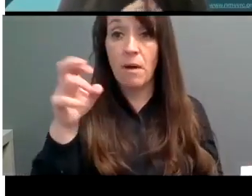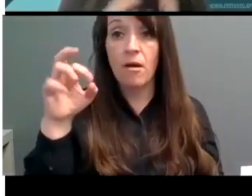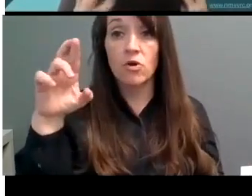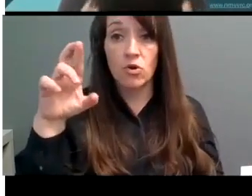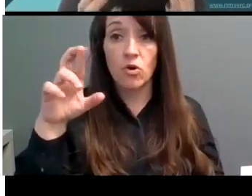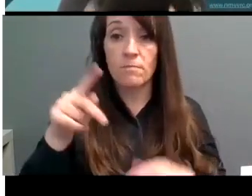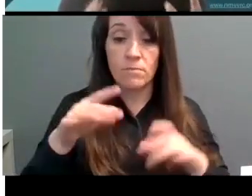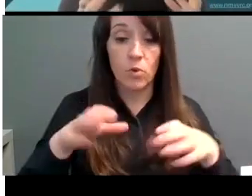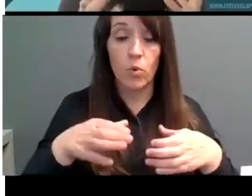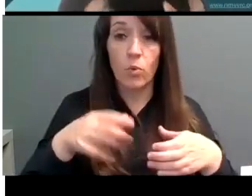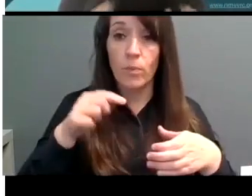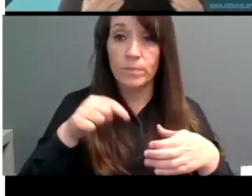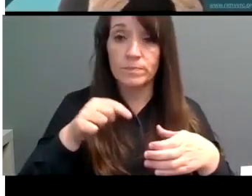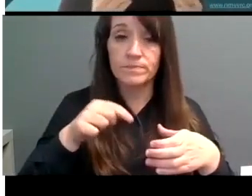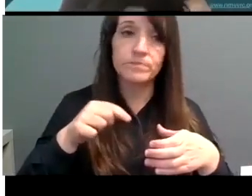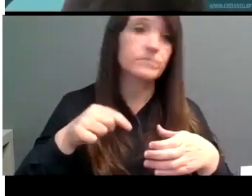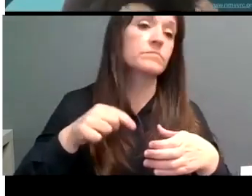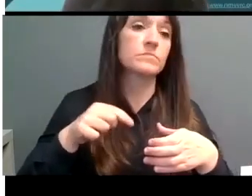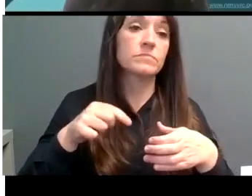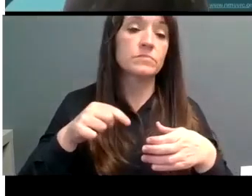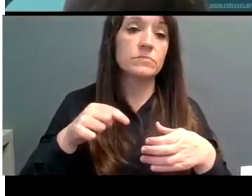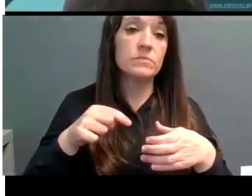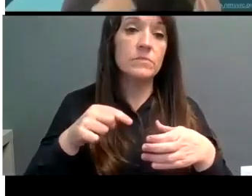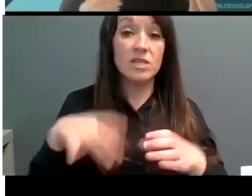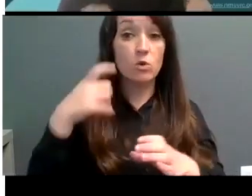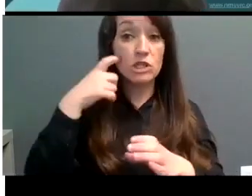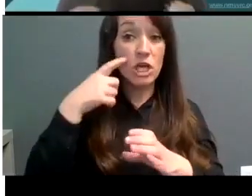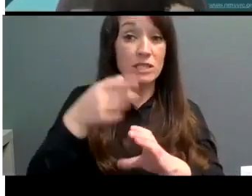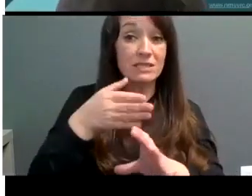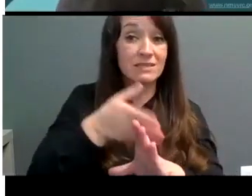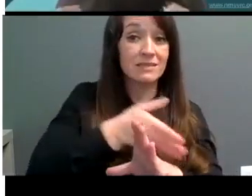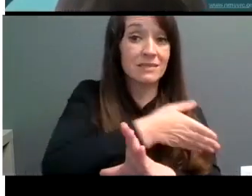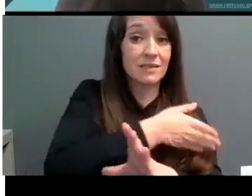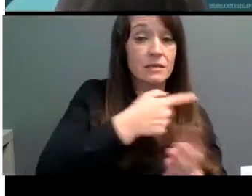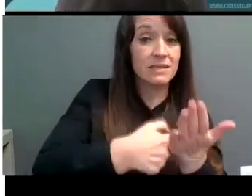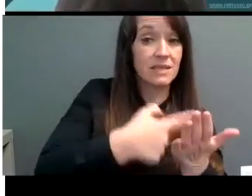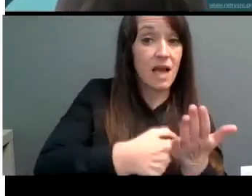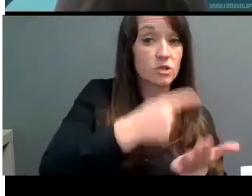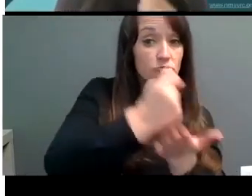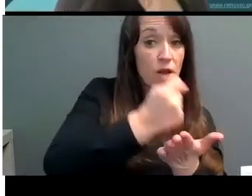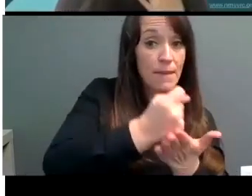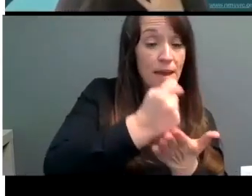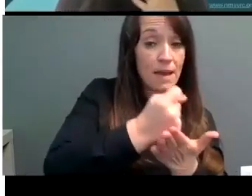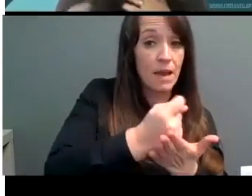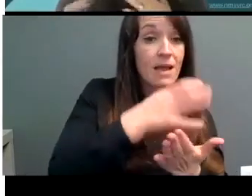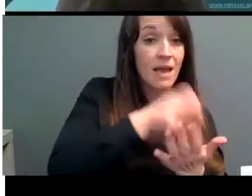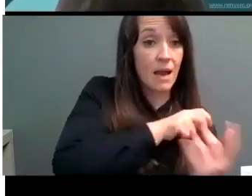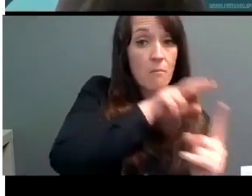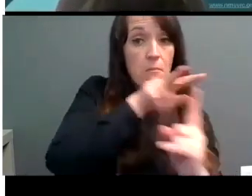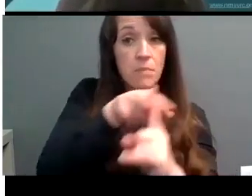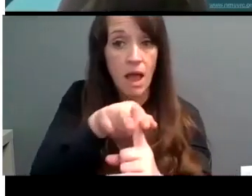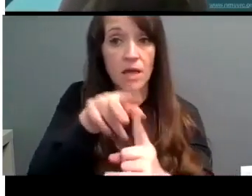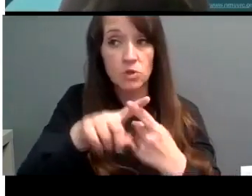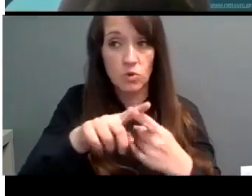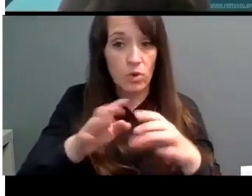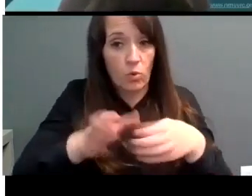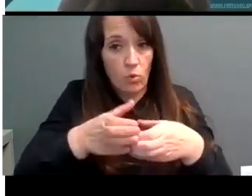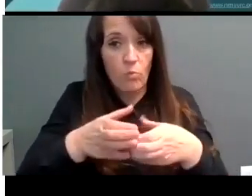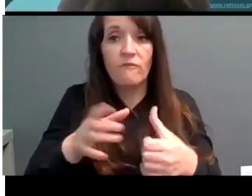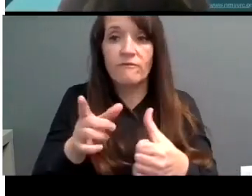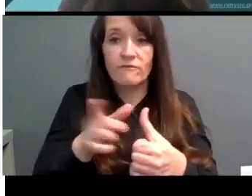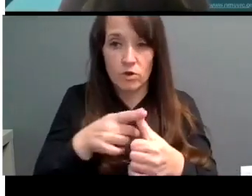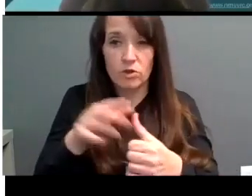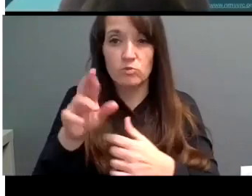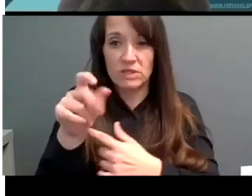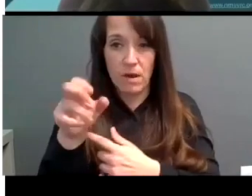about them. Any of the treatments that we've just talked about can be used for first responders. And to go specifically to what Alyssa was